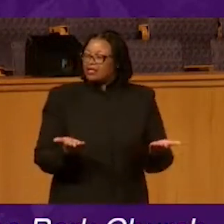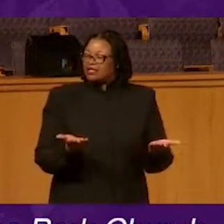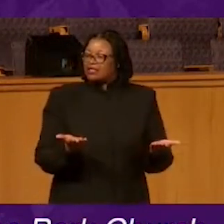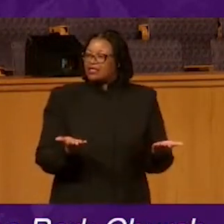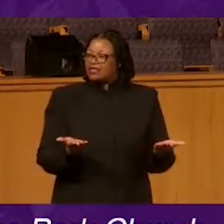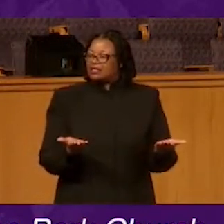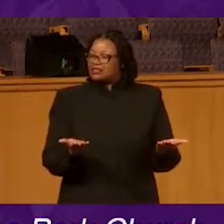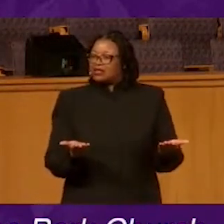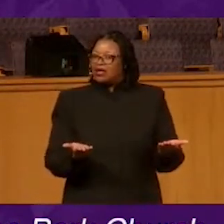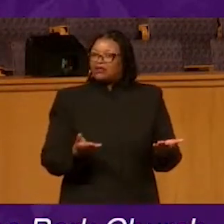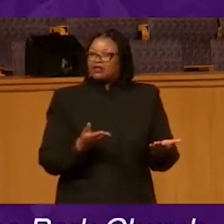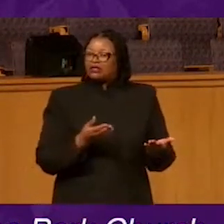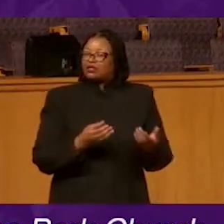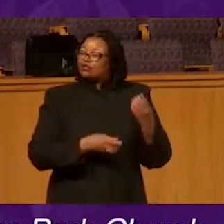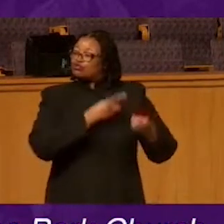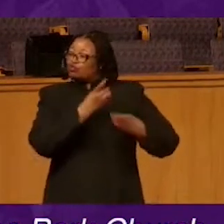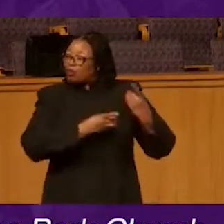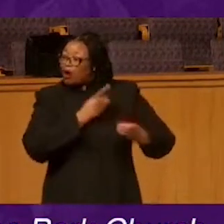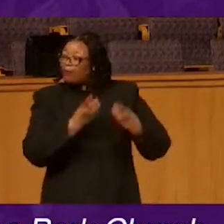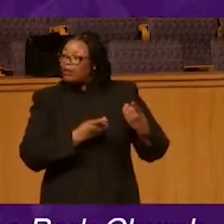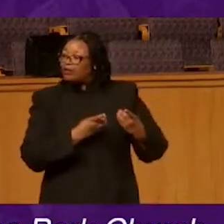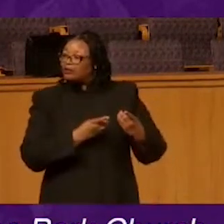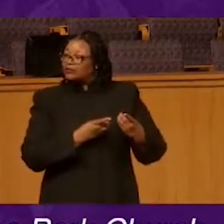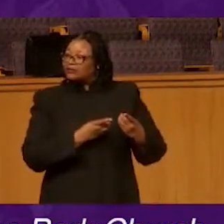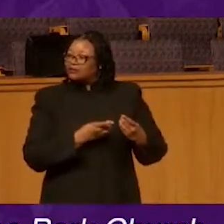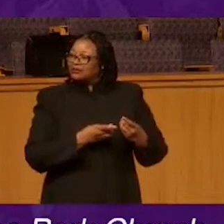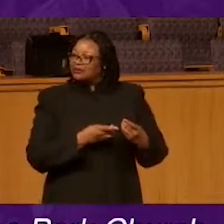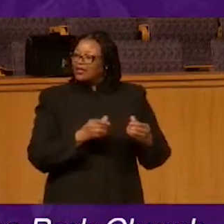between family and family.